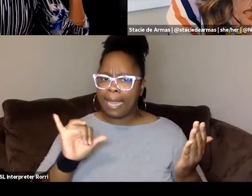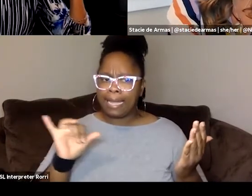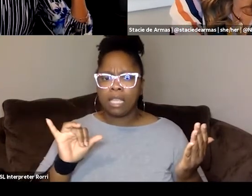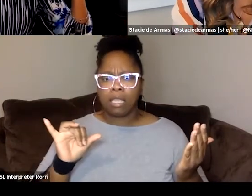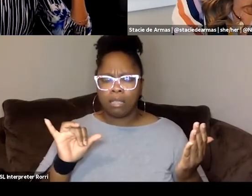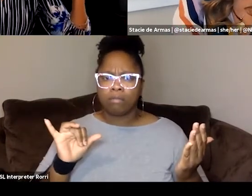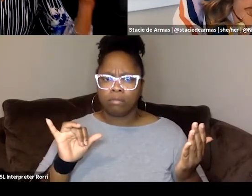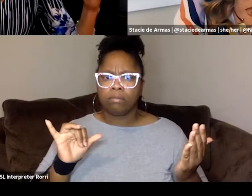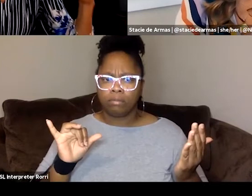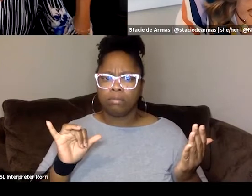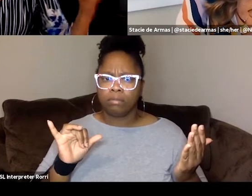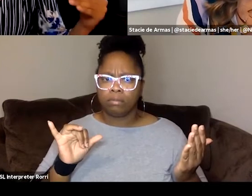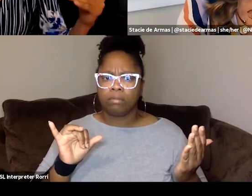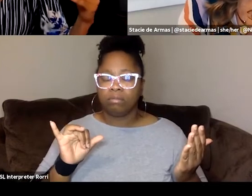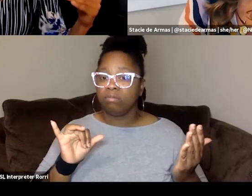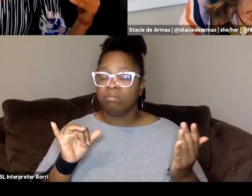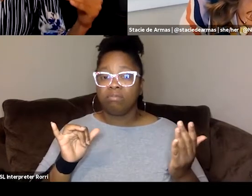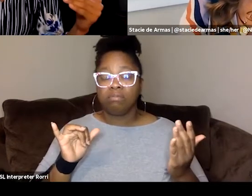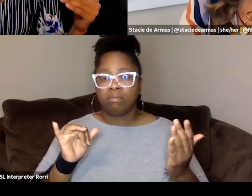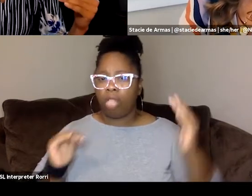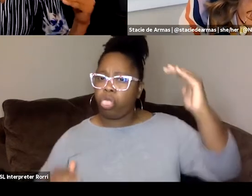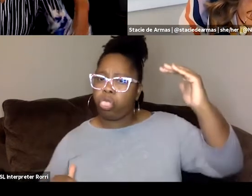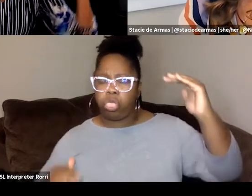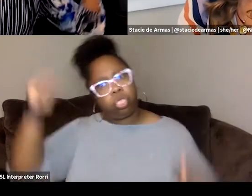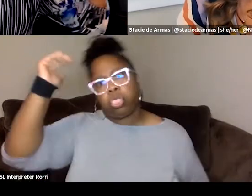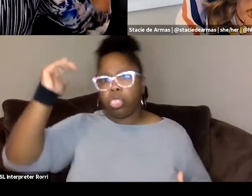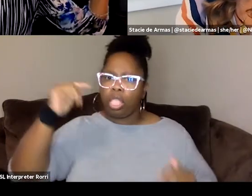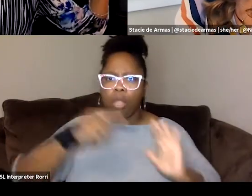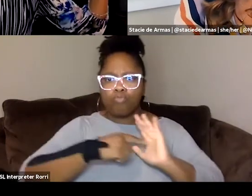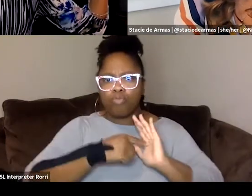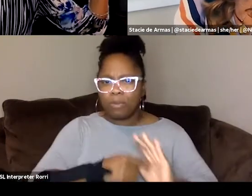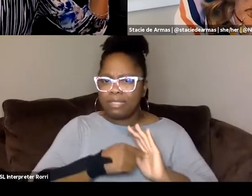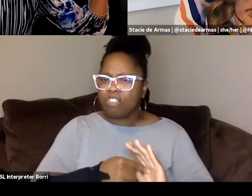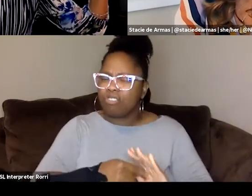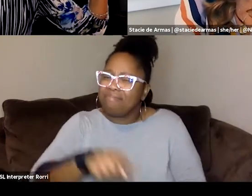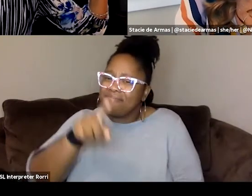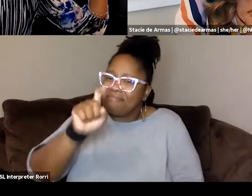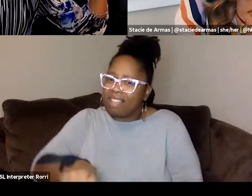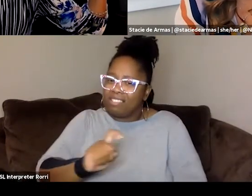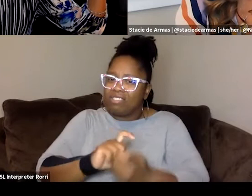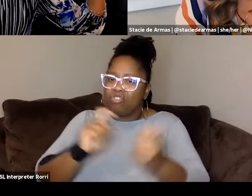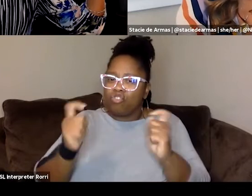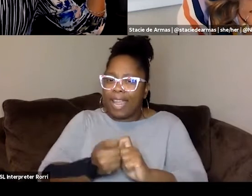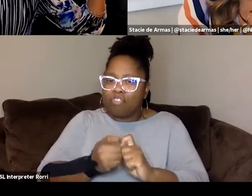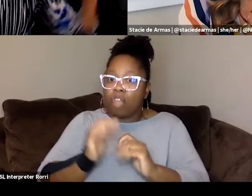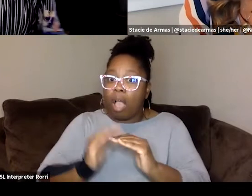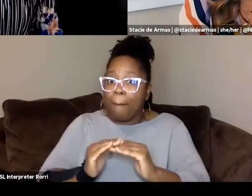really huge discrepancies in representation have to be changed at above this level.